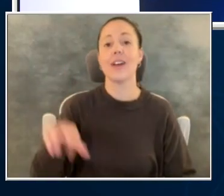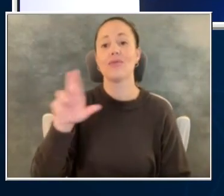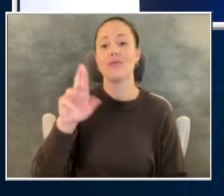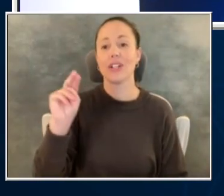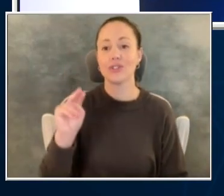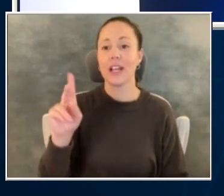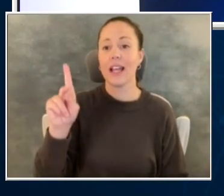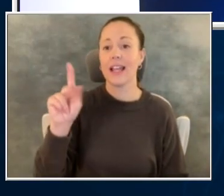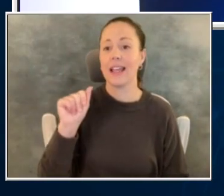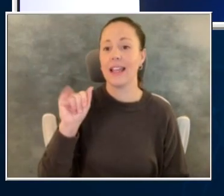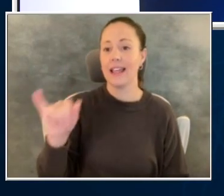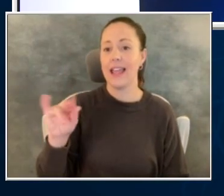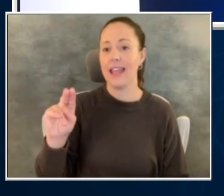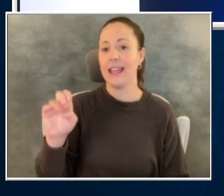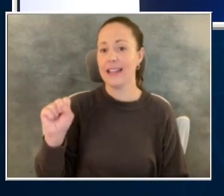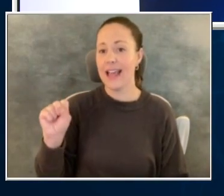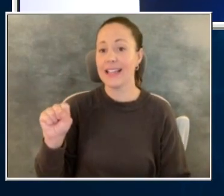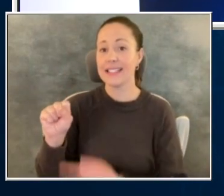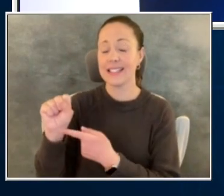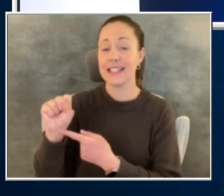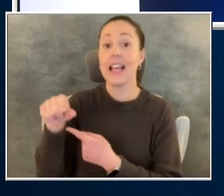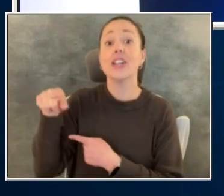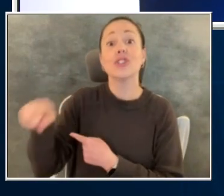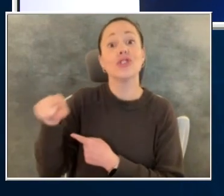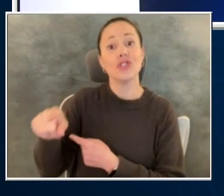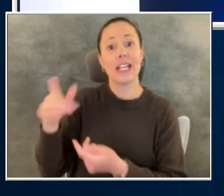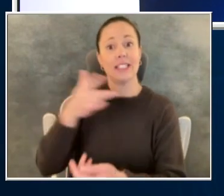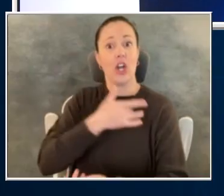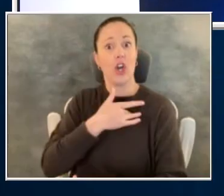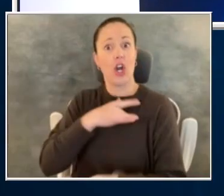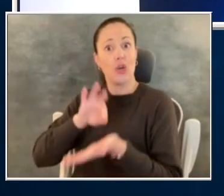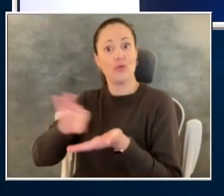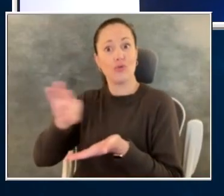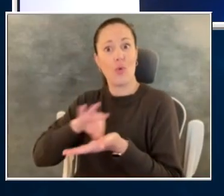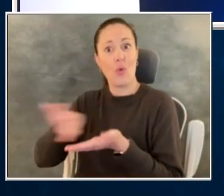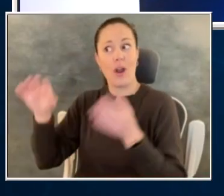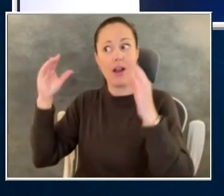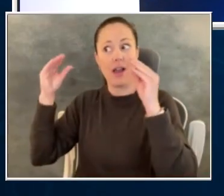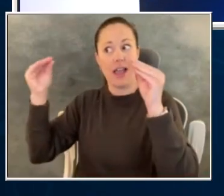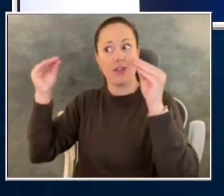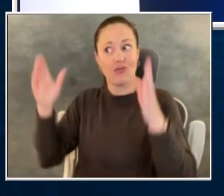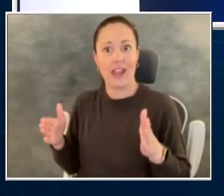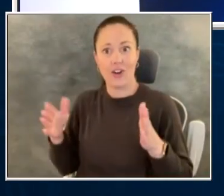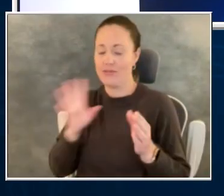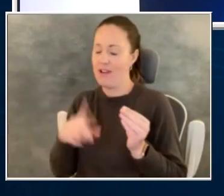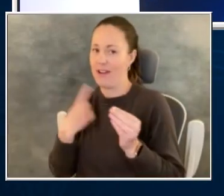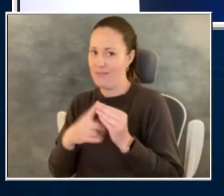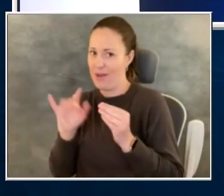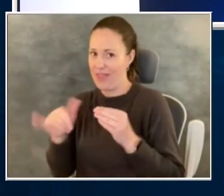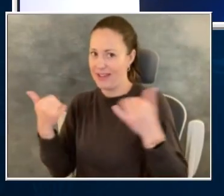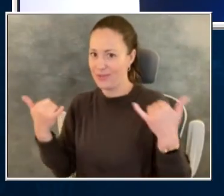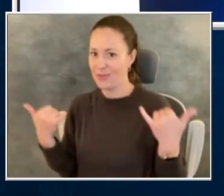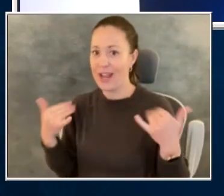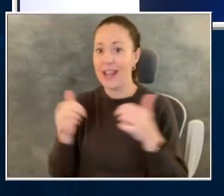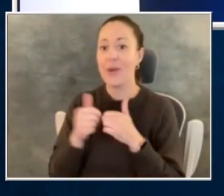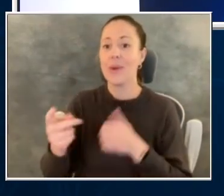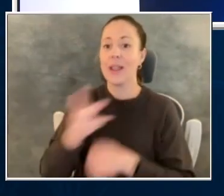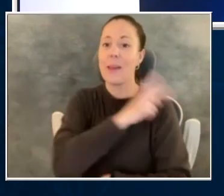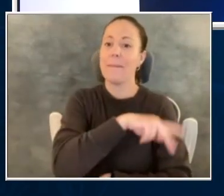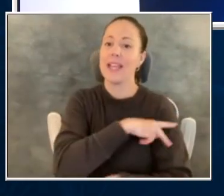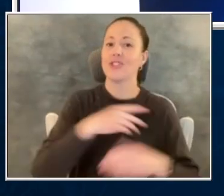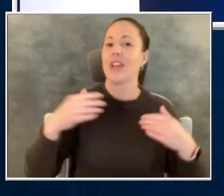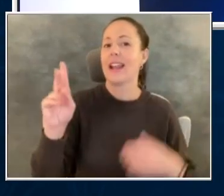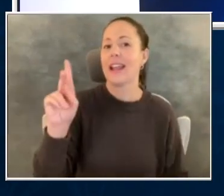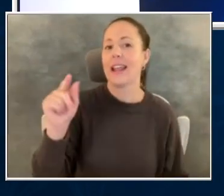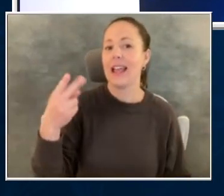Kay is a cardio score educator. We're talking about the cardio score today, and with her is patient Kathy Allen.